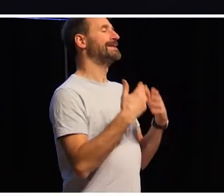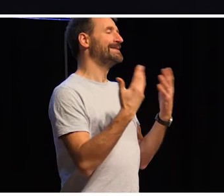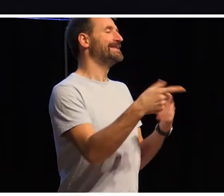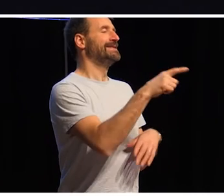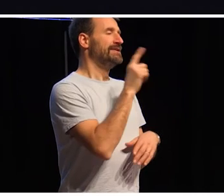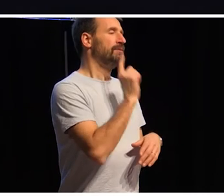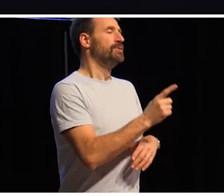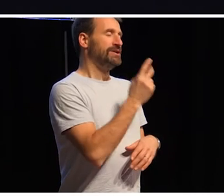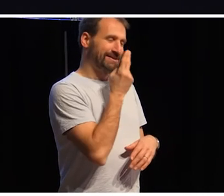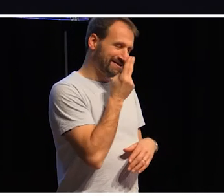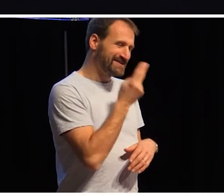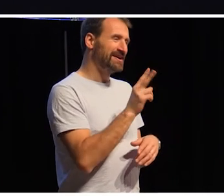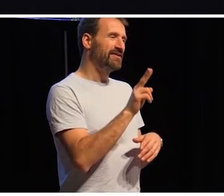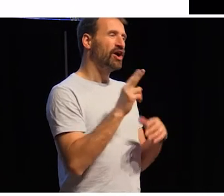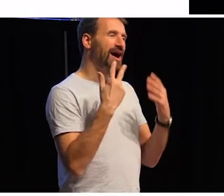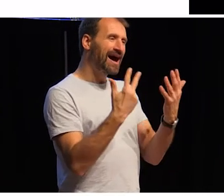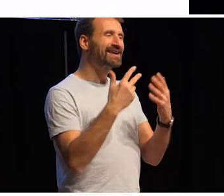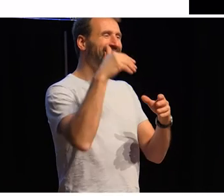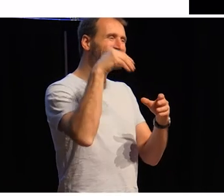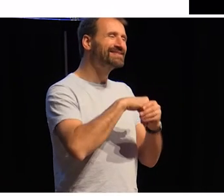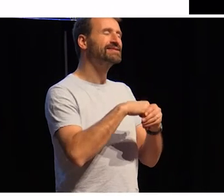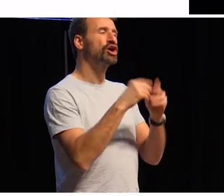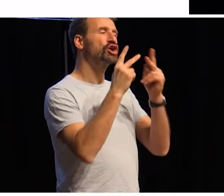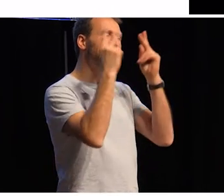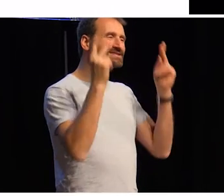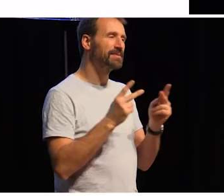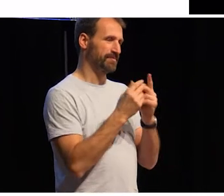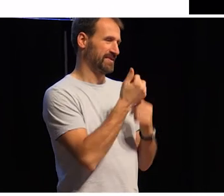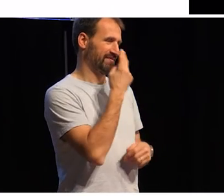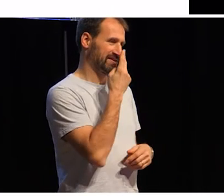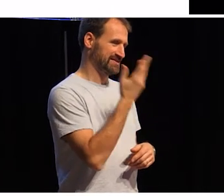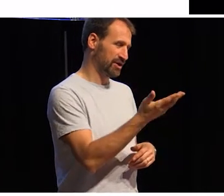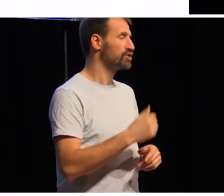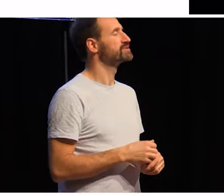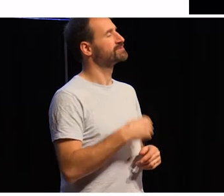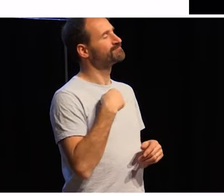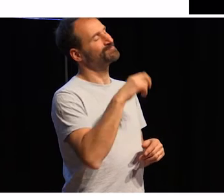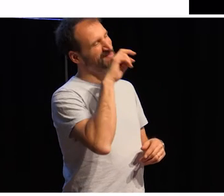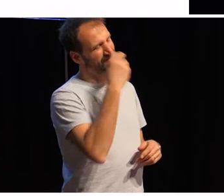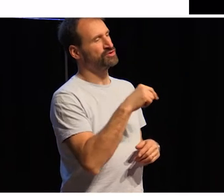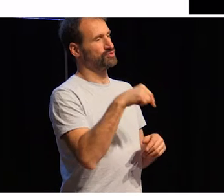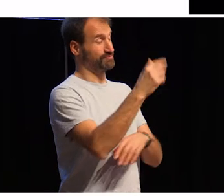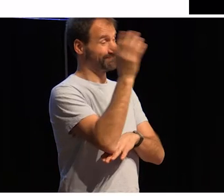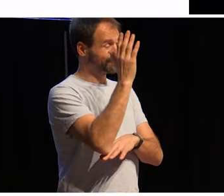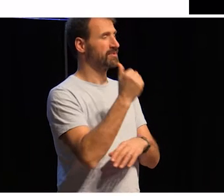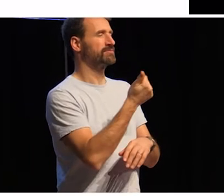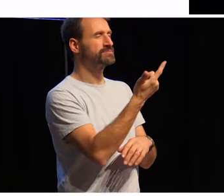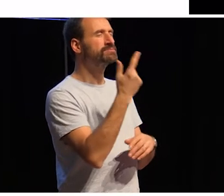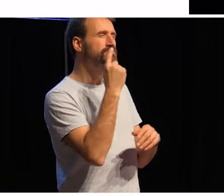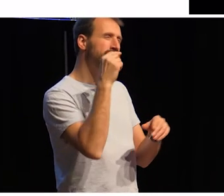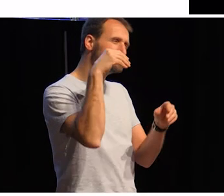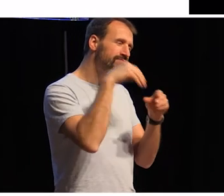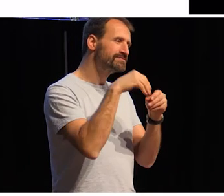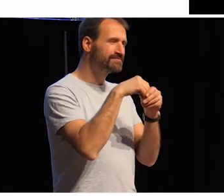key concepts of V8. So I'll give you in this talk, I'll try to give you an overview of some of the insights of what V8 is